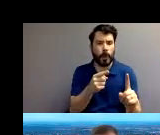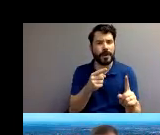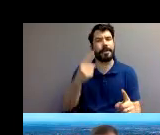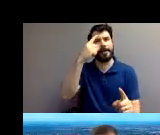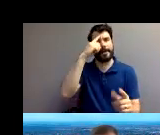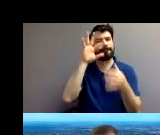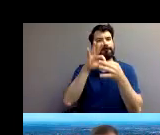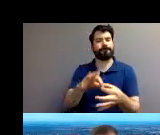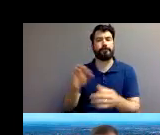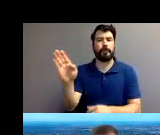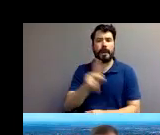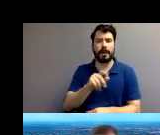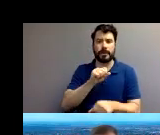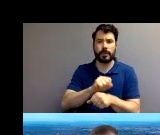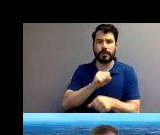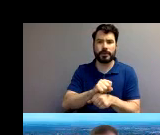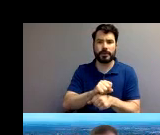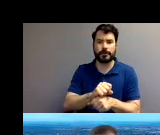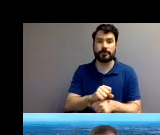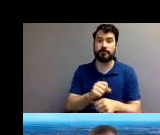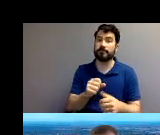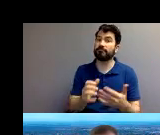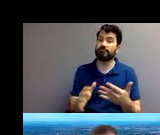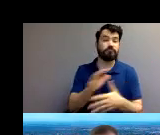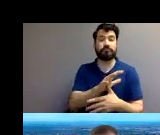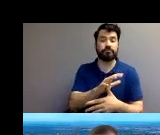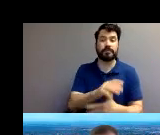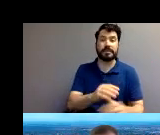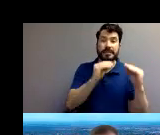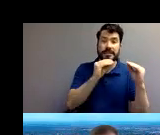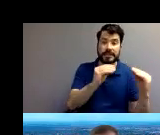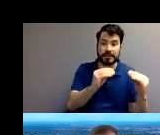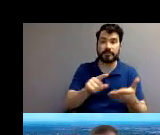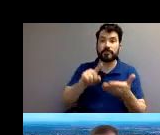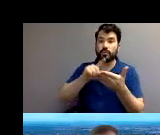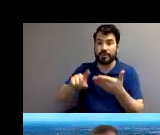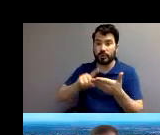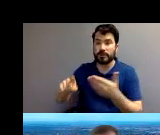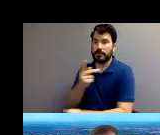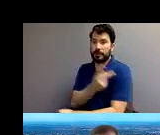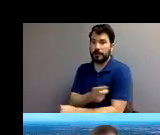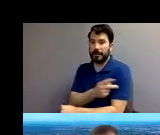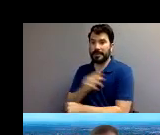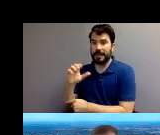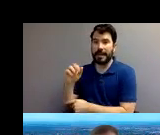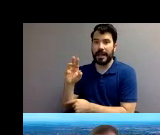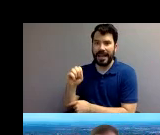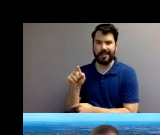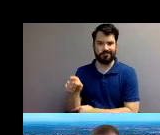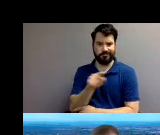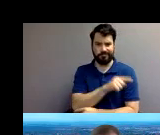should be to address our teaching, research, and patient care missions, while also reducing the